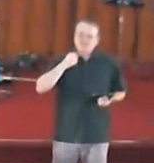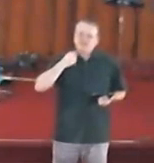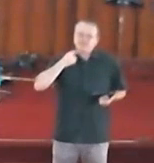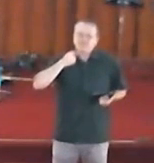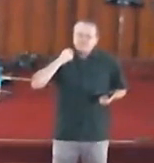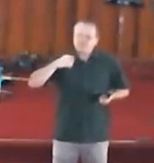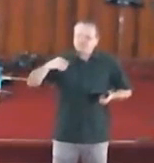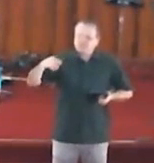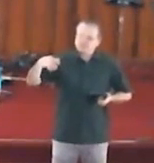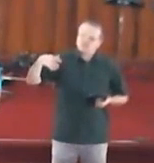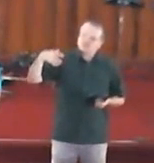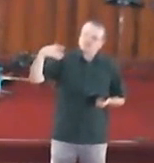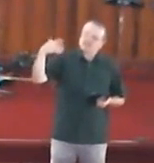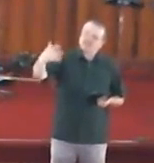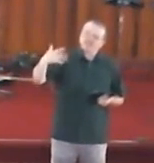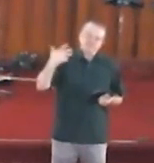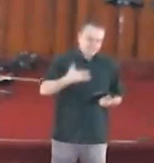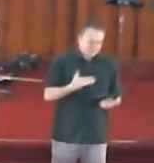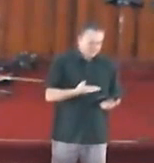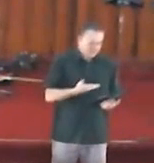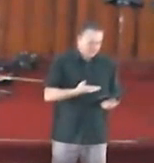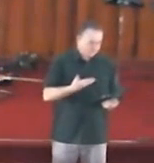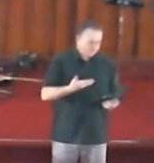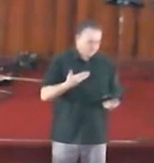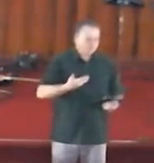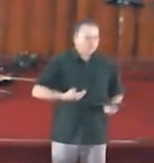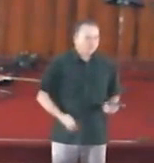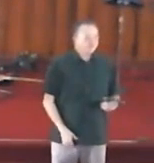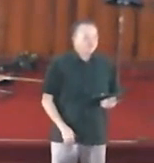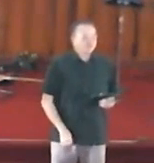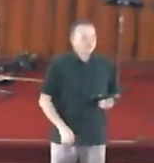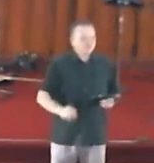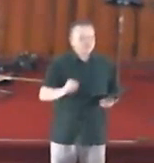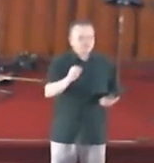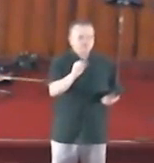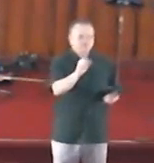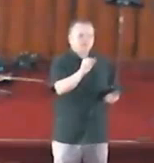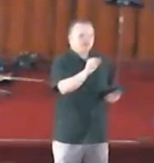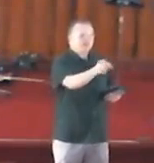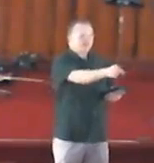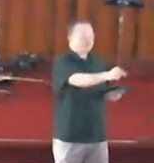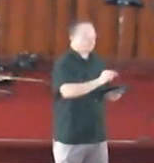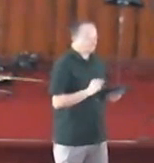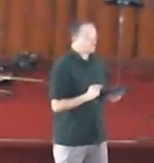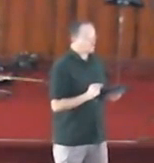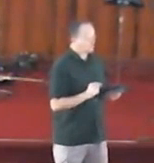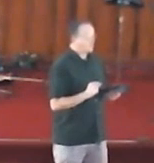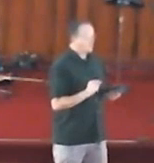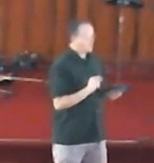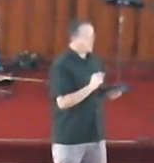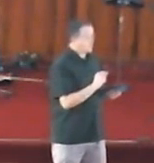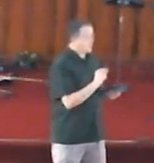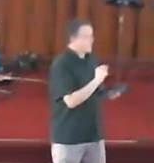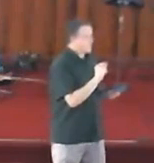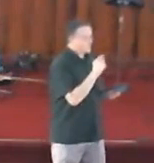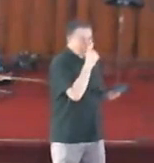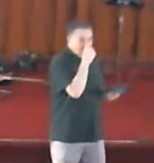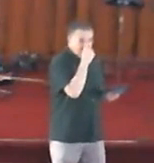tal vez en estos minutos de hablar estas partes, Dios te ha mostrado algo que